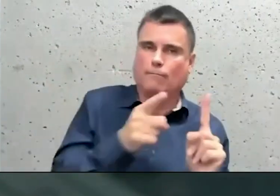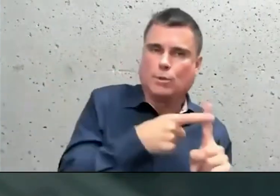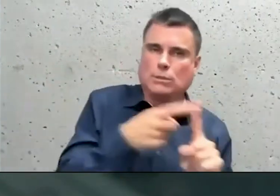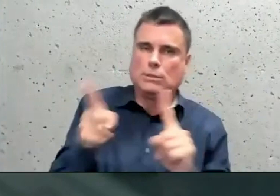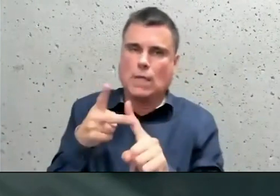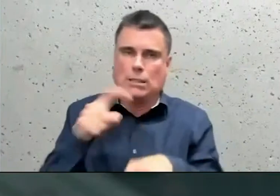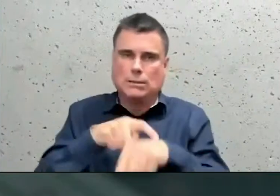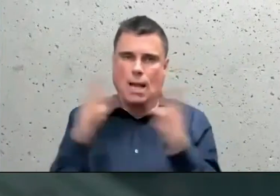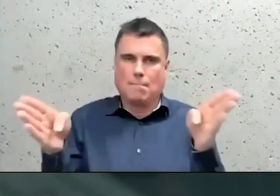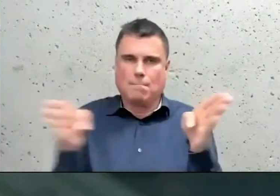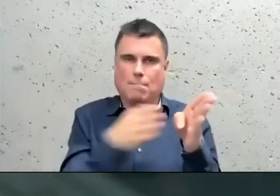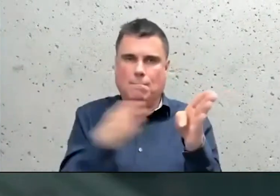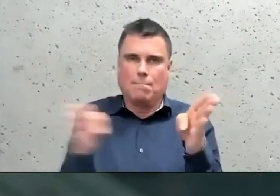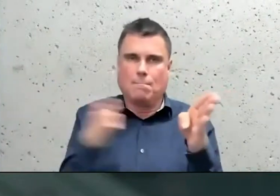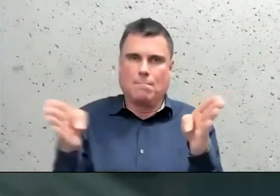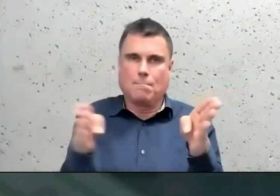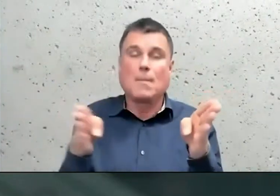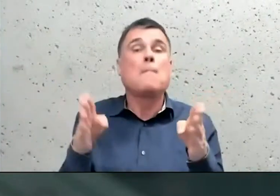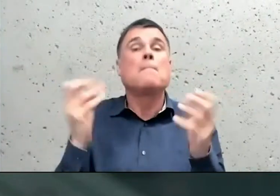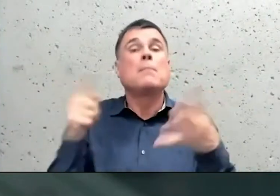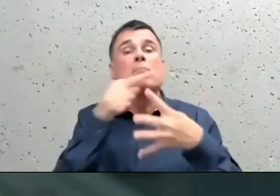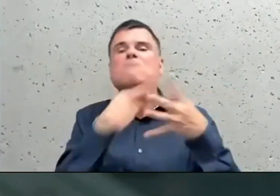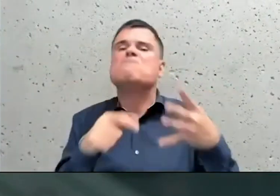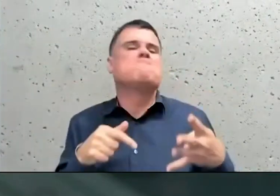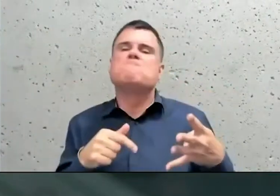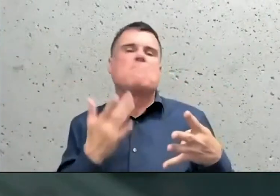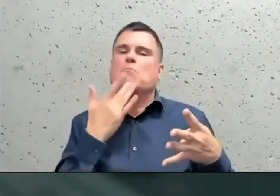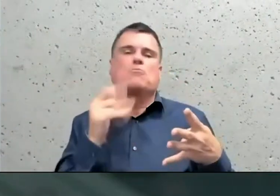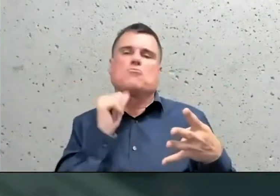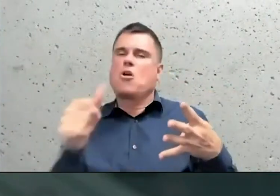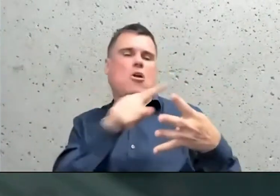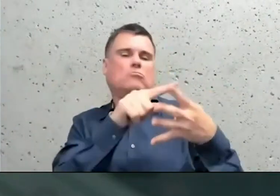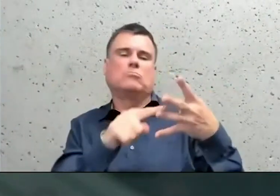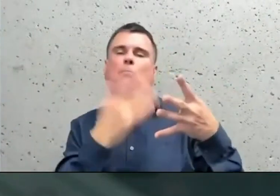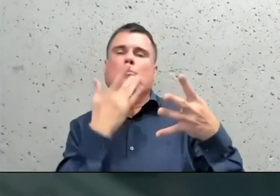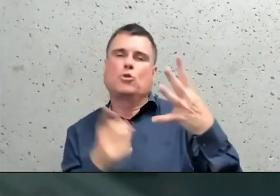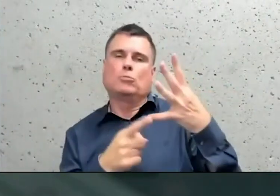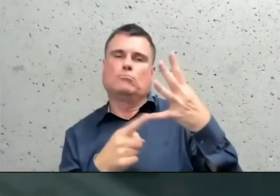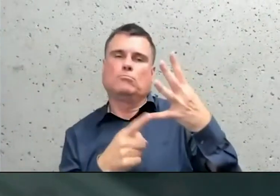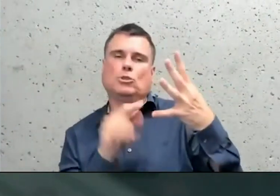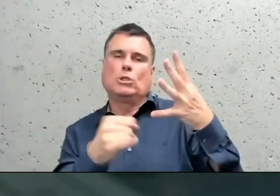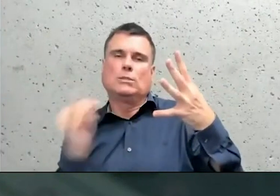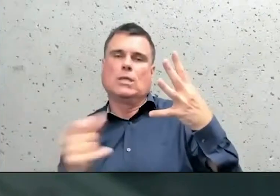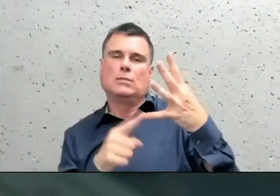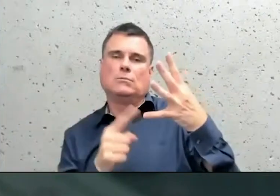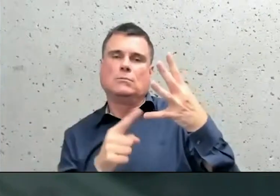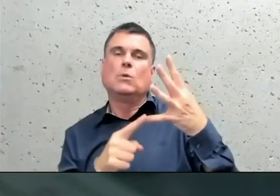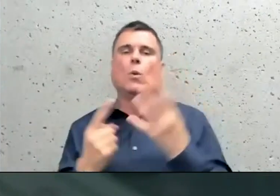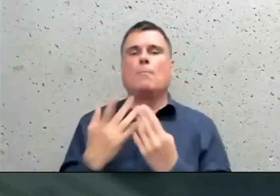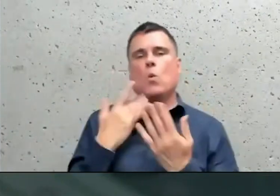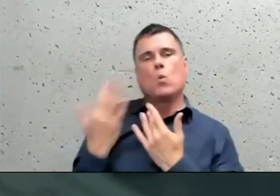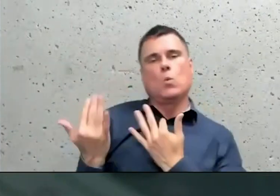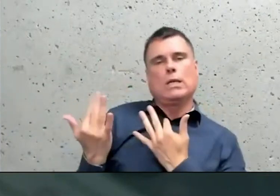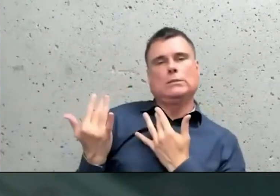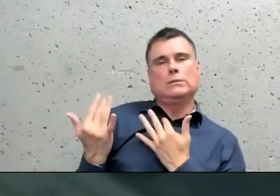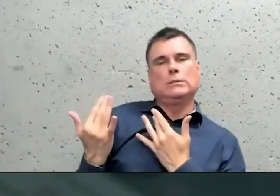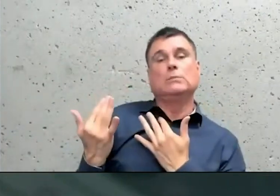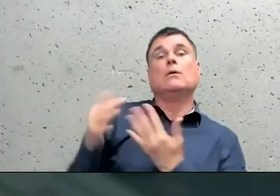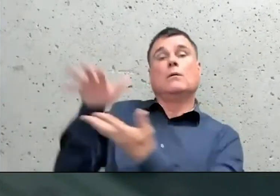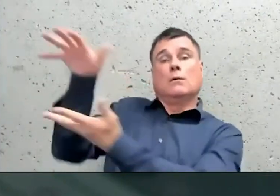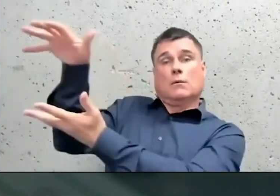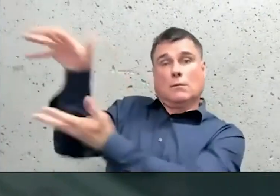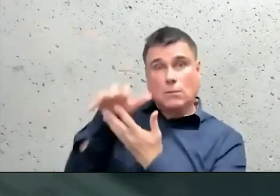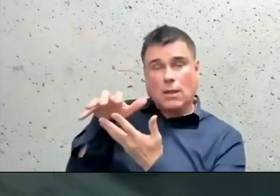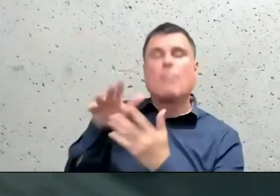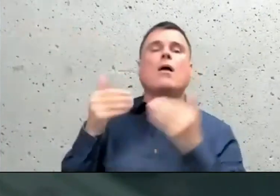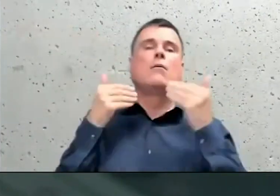been asking for it from the federal government in writing several times over the last year, but we're hopeful that we're going